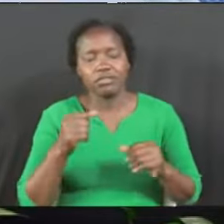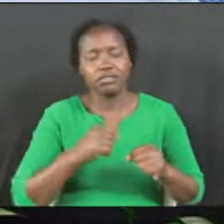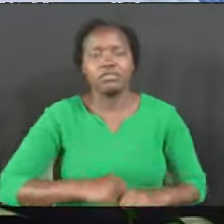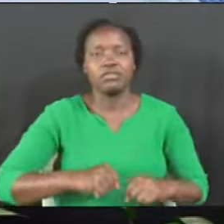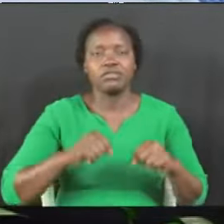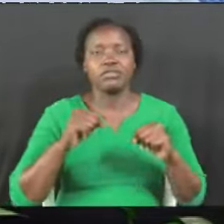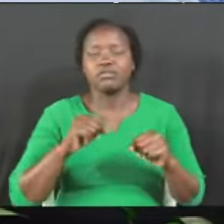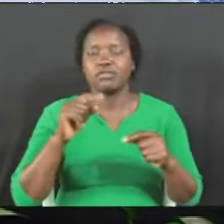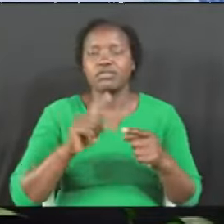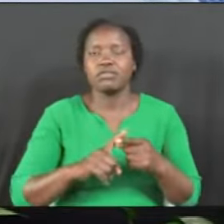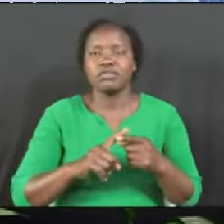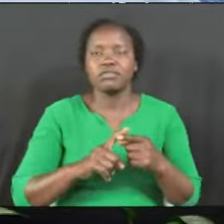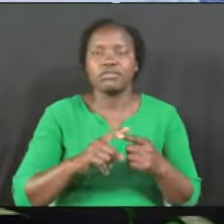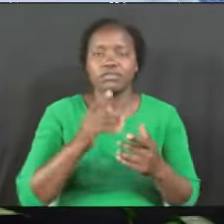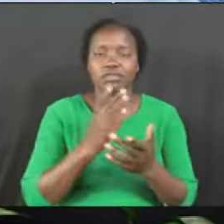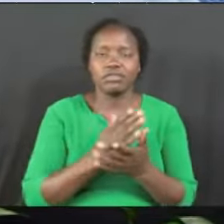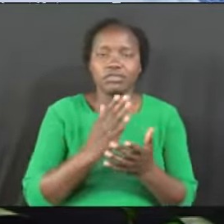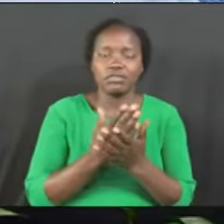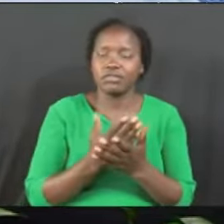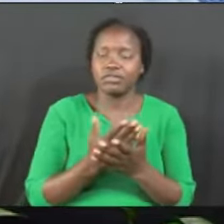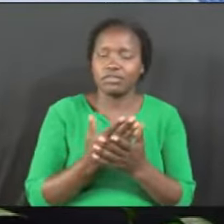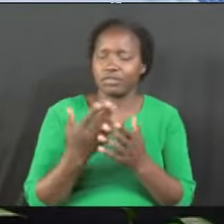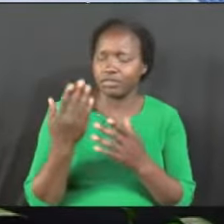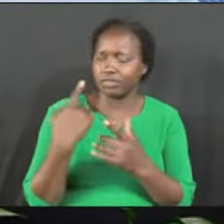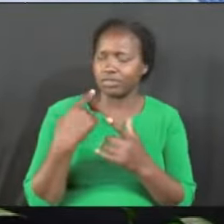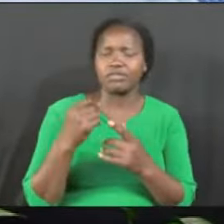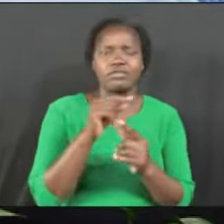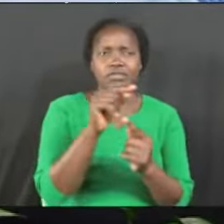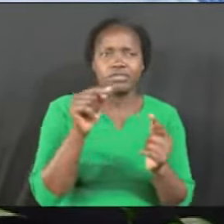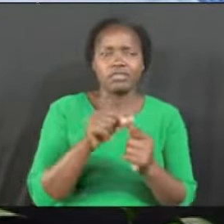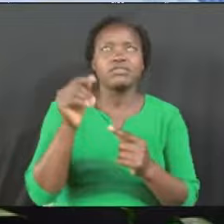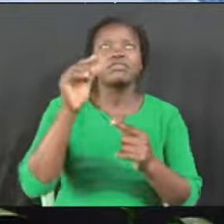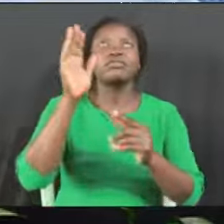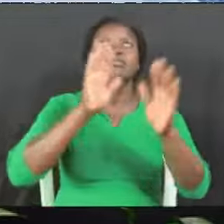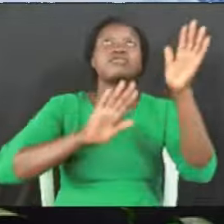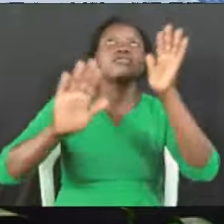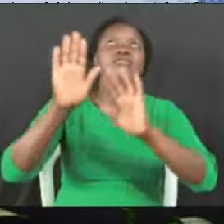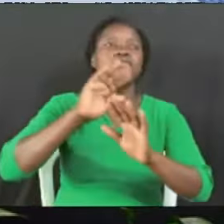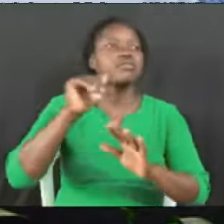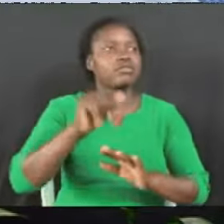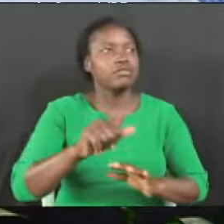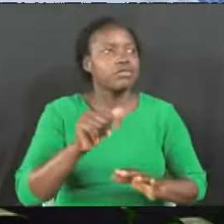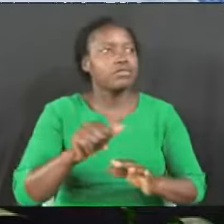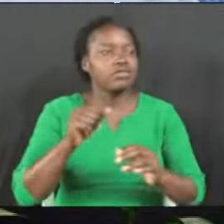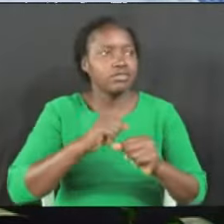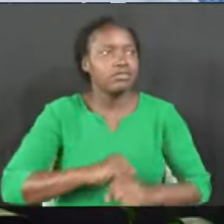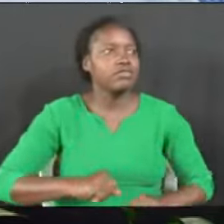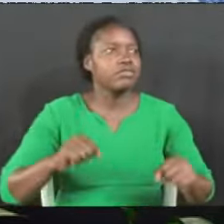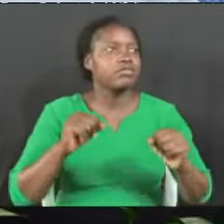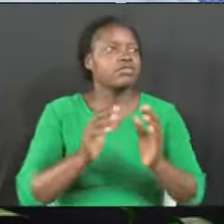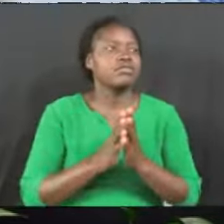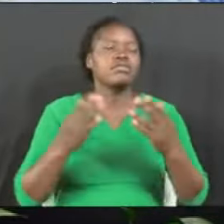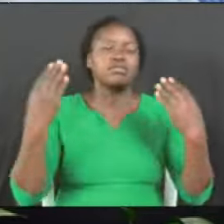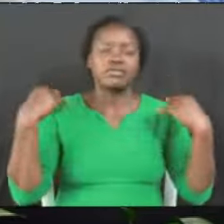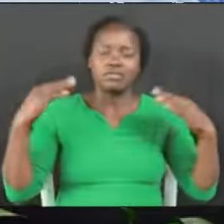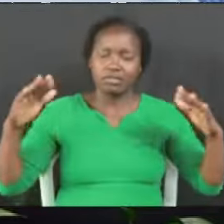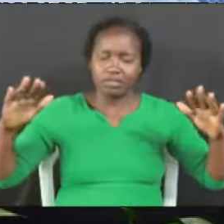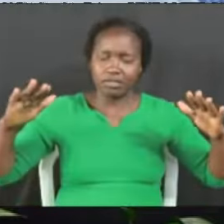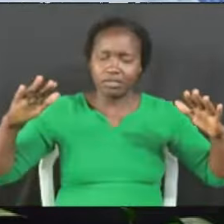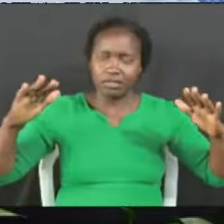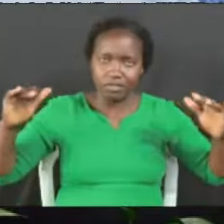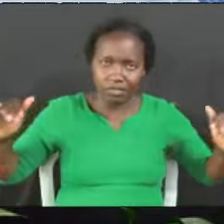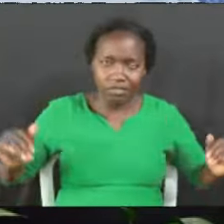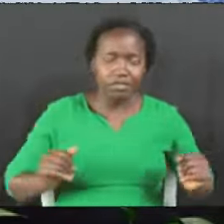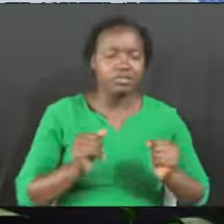to the astronomical excellence in the sky. Yes, we are superior to the birds that fly in the